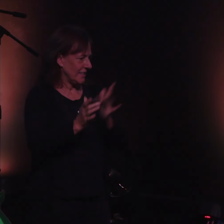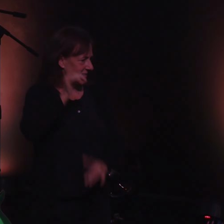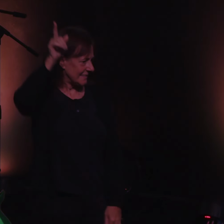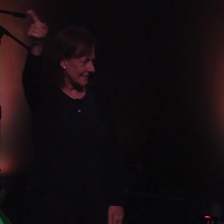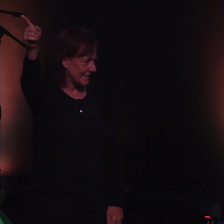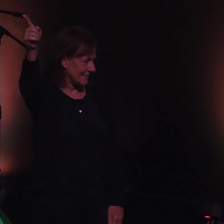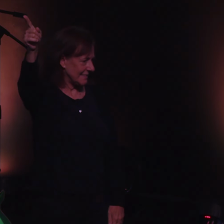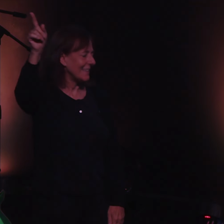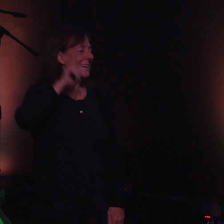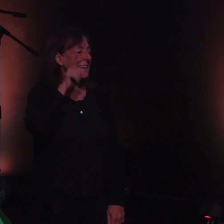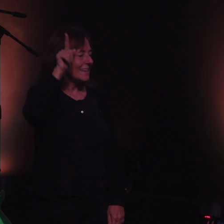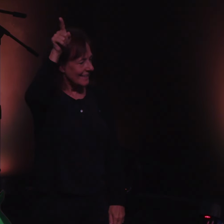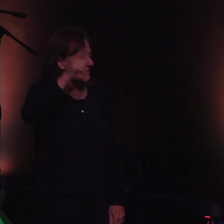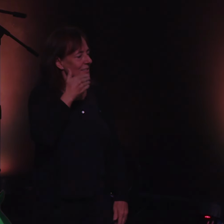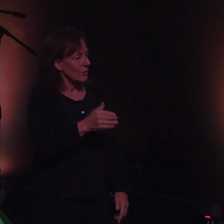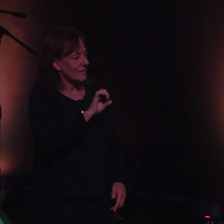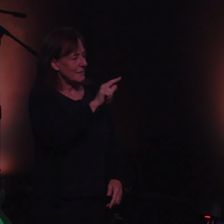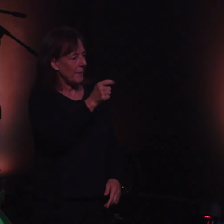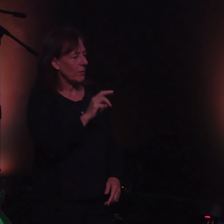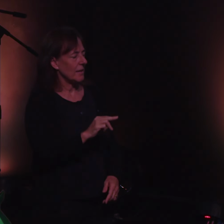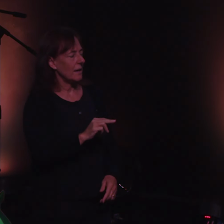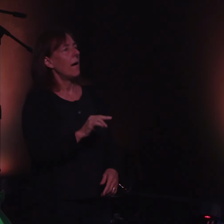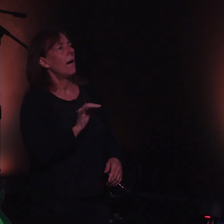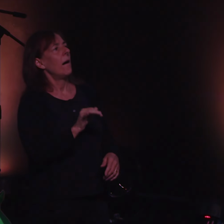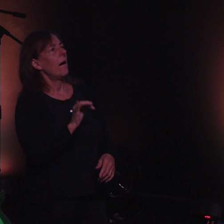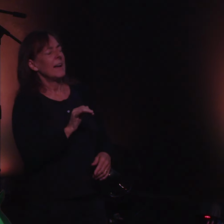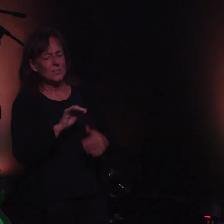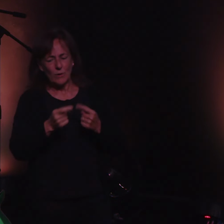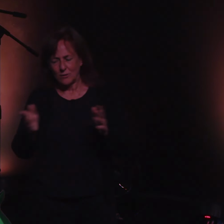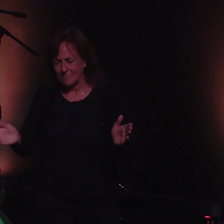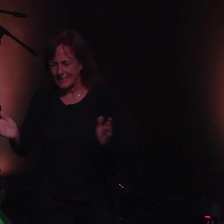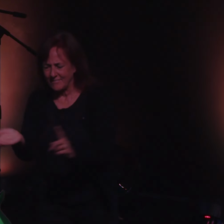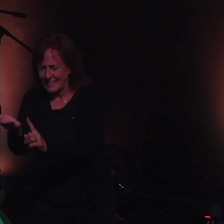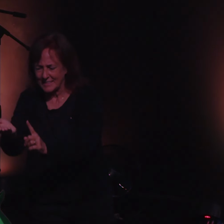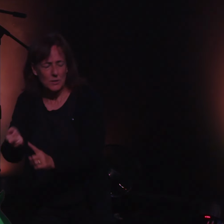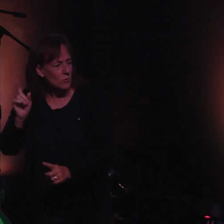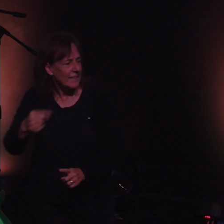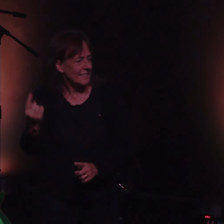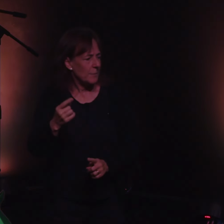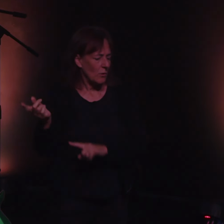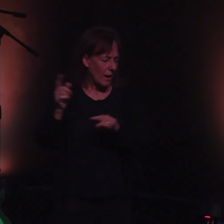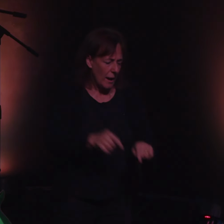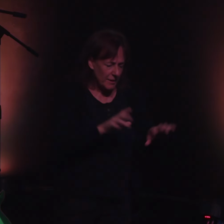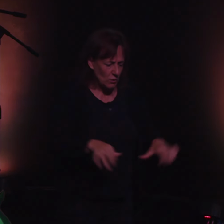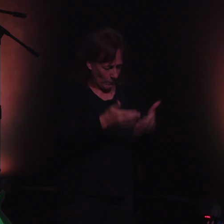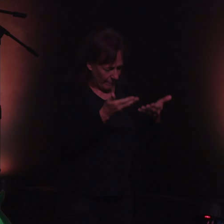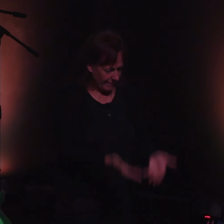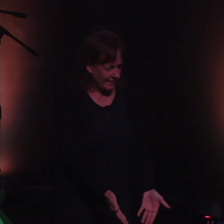Samaritan. That's what changes this story. That's what he was trying to get the man to see. You need someone who can come and do